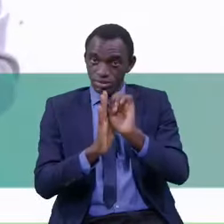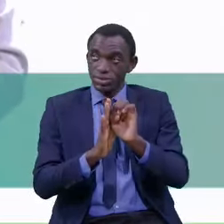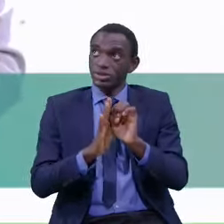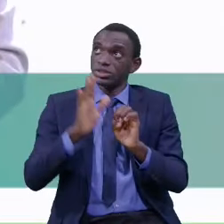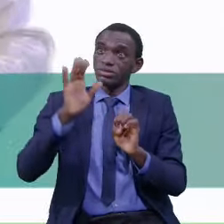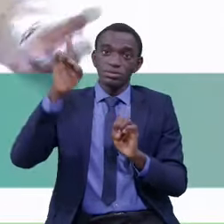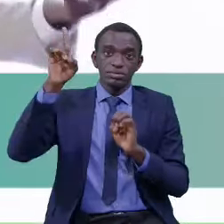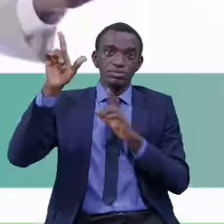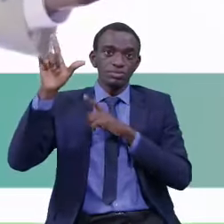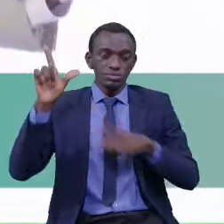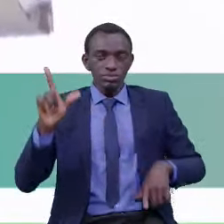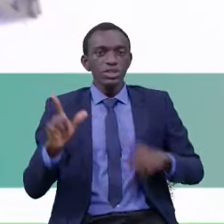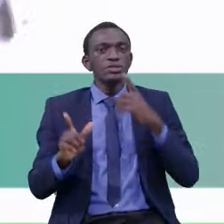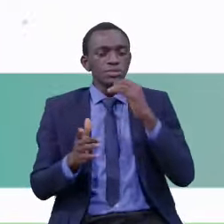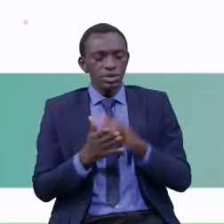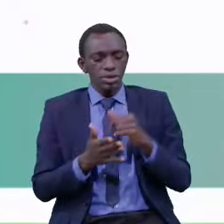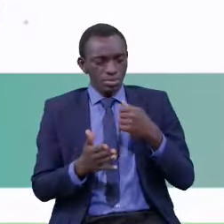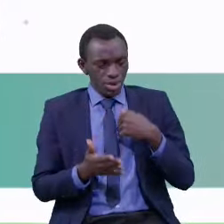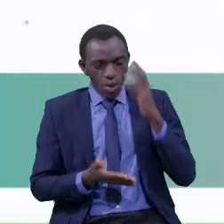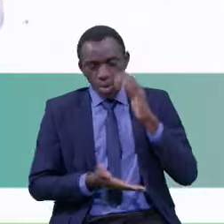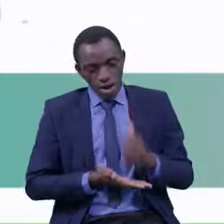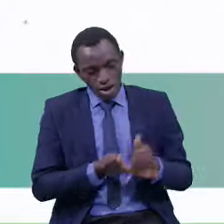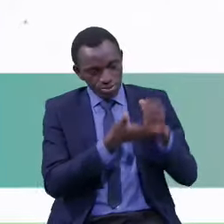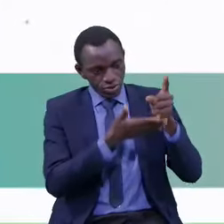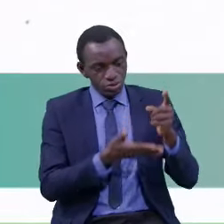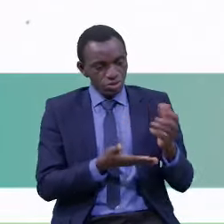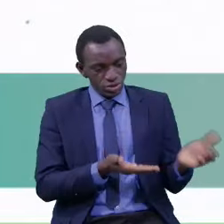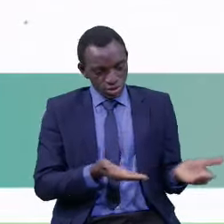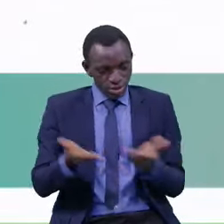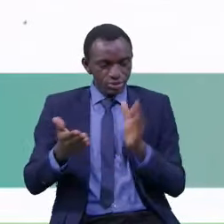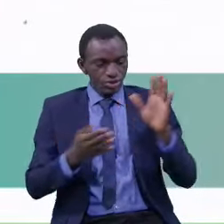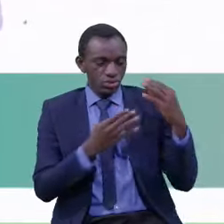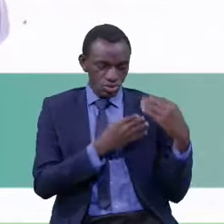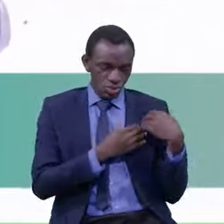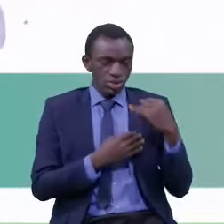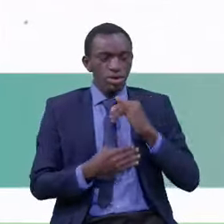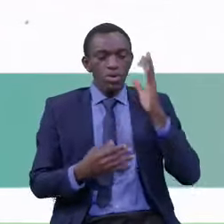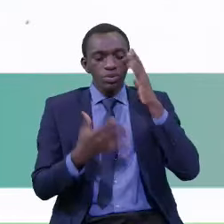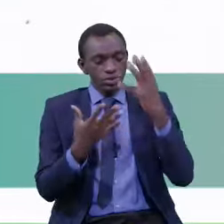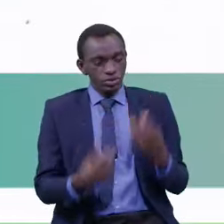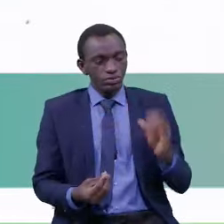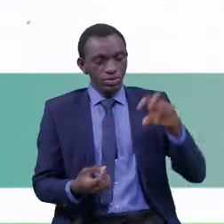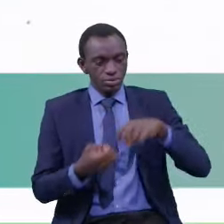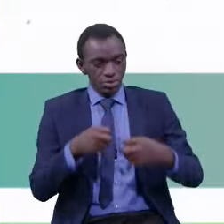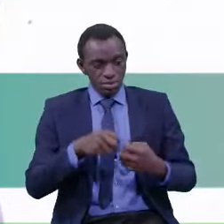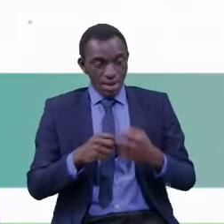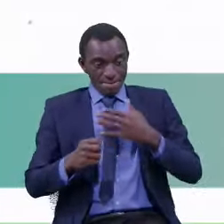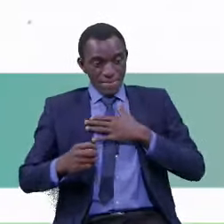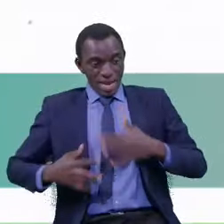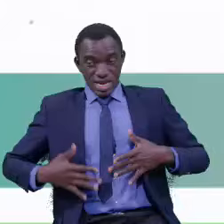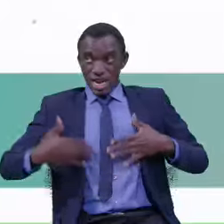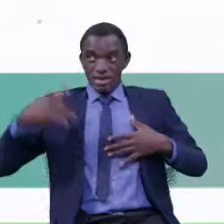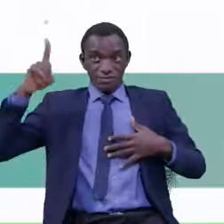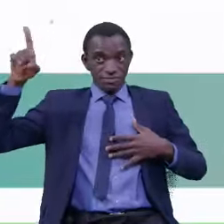solve your problem, I will give you my life and the life I live. And if I were to be on earth